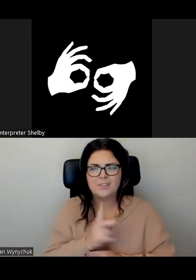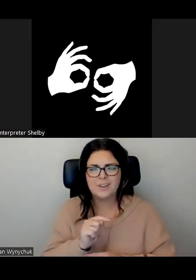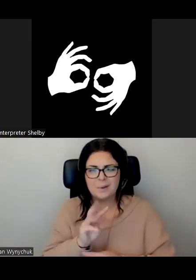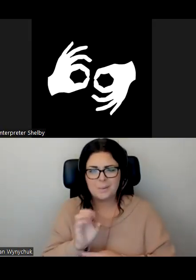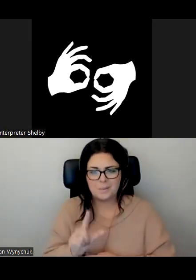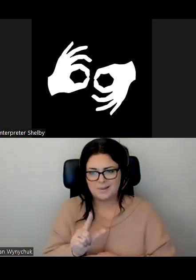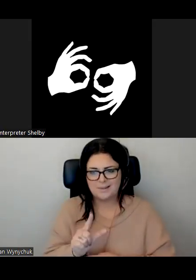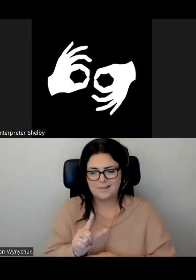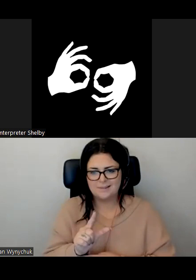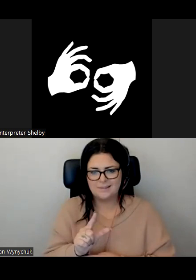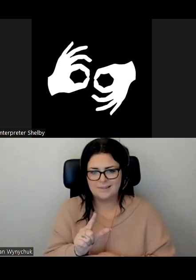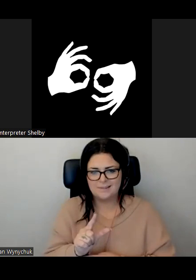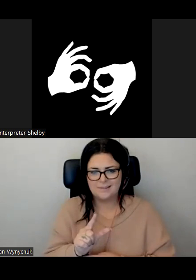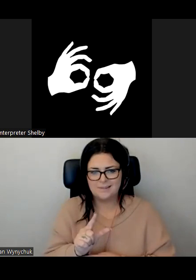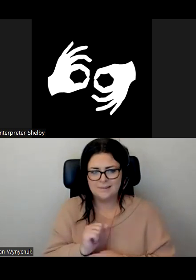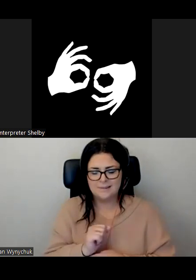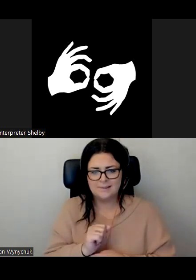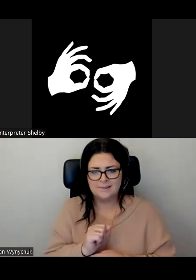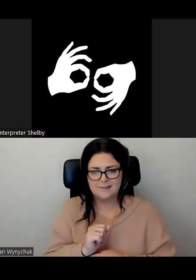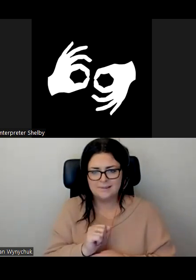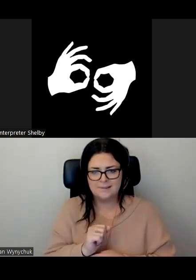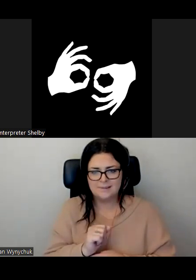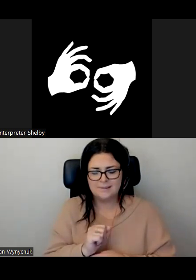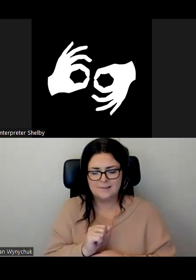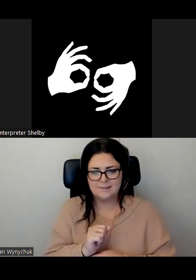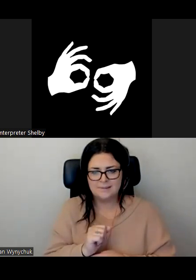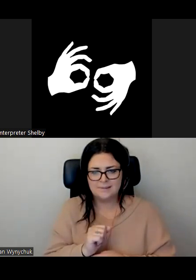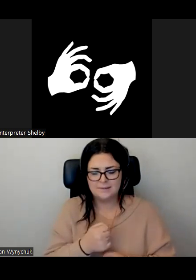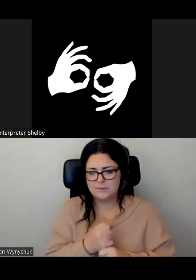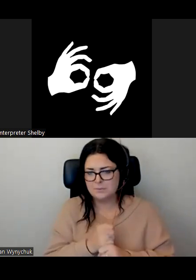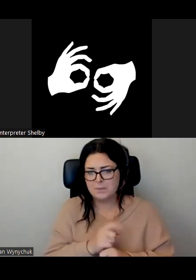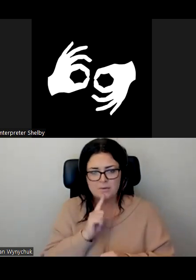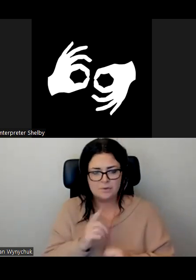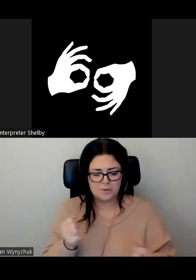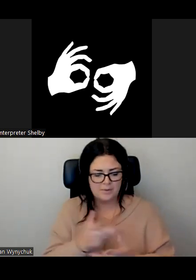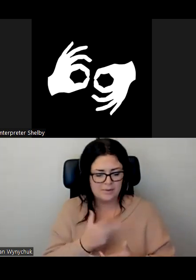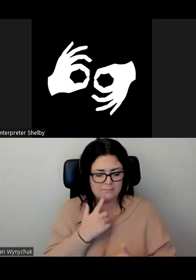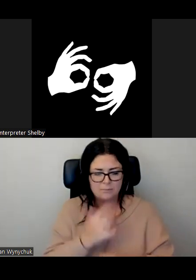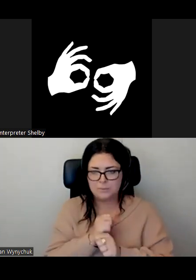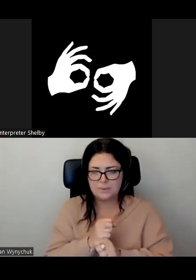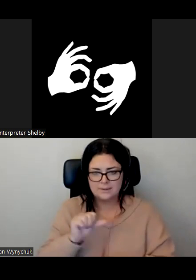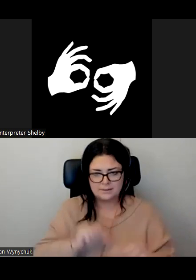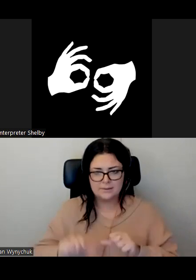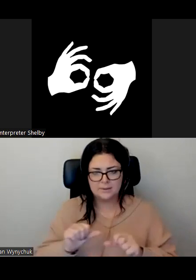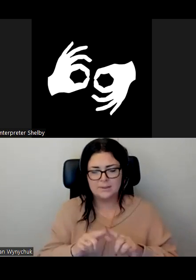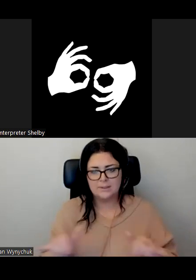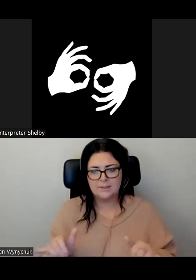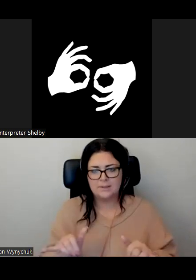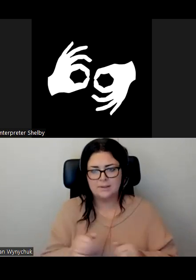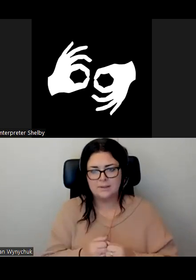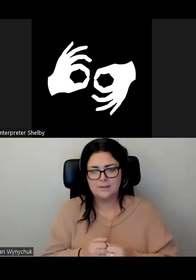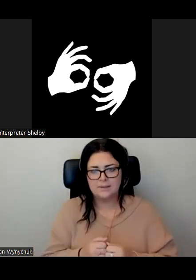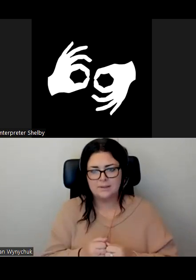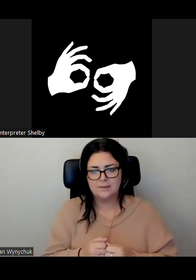situation in that situation to make sure we're captured, we protect each other. And do we have to